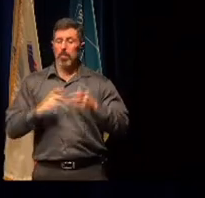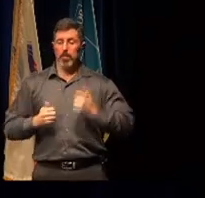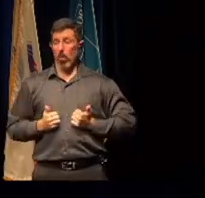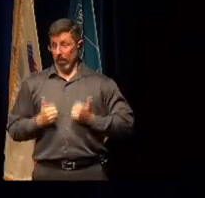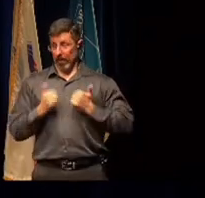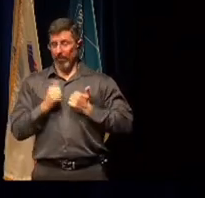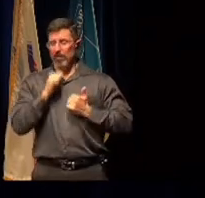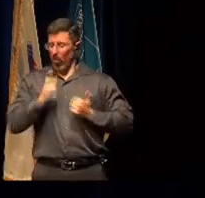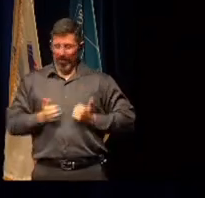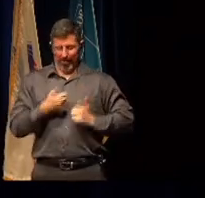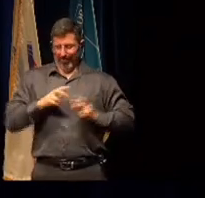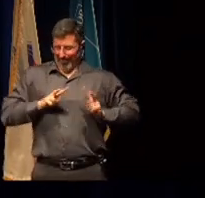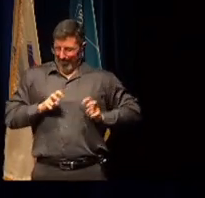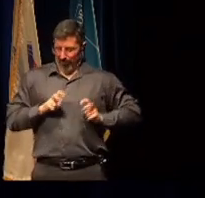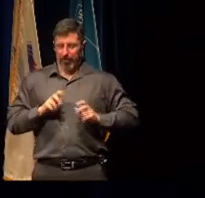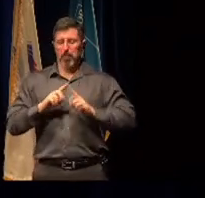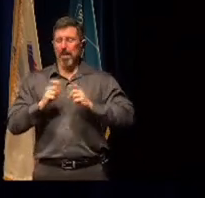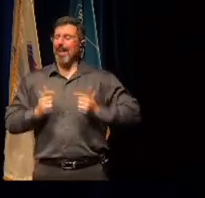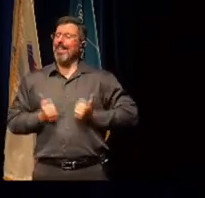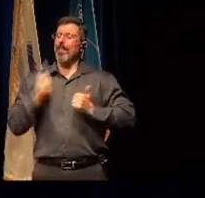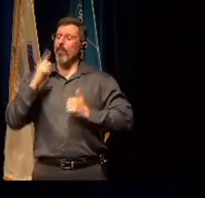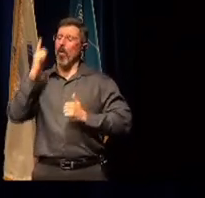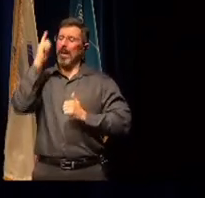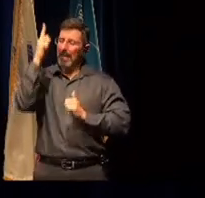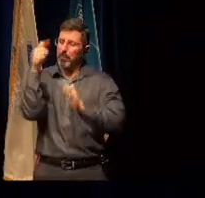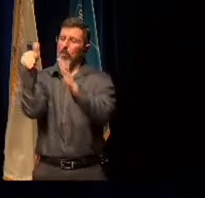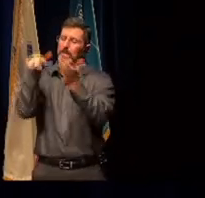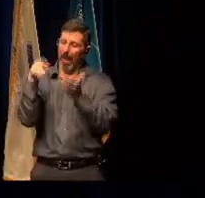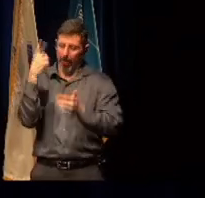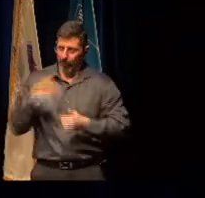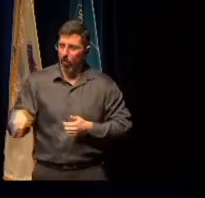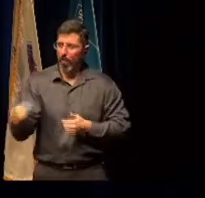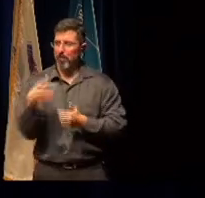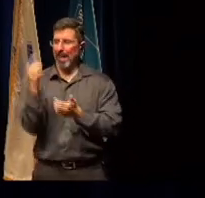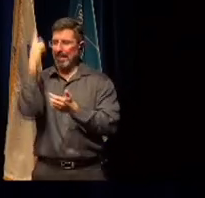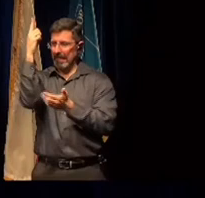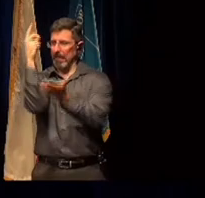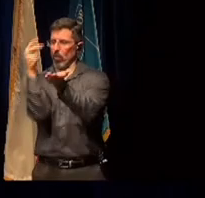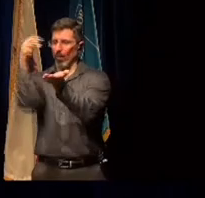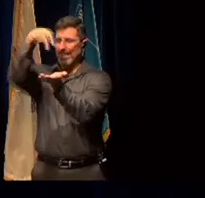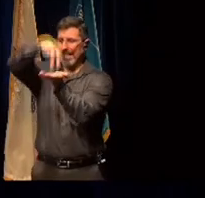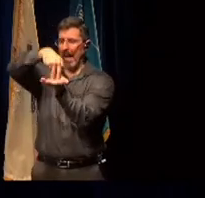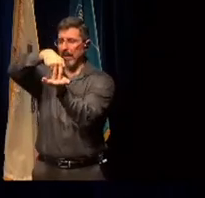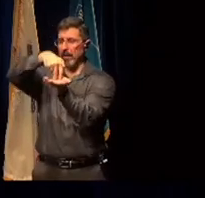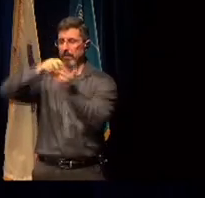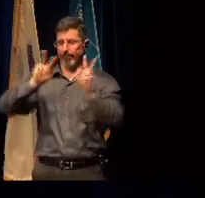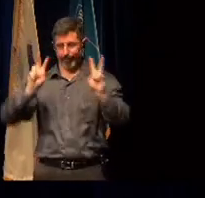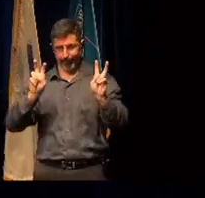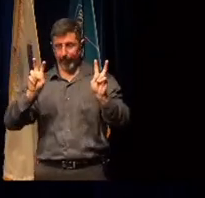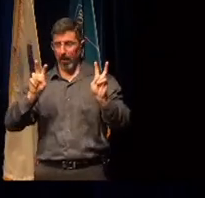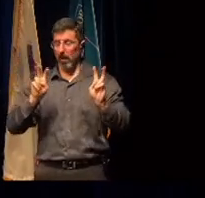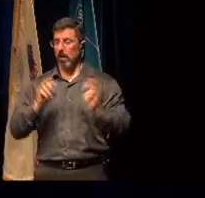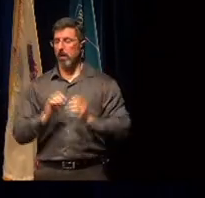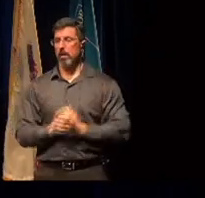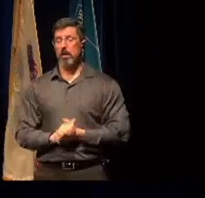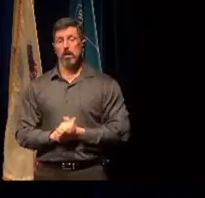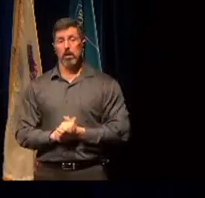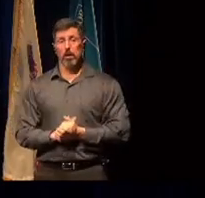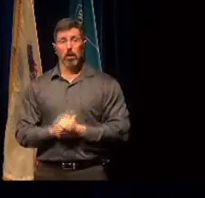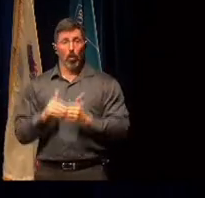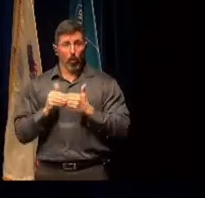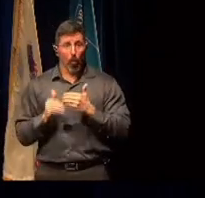for him who died for them and was raised again. So from now on, we regard no one from a worldly point of